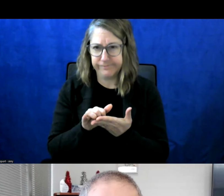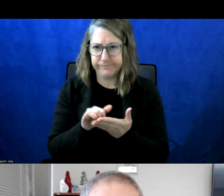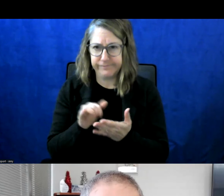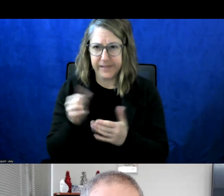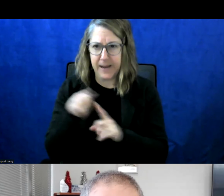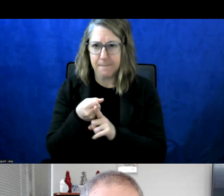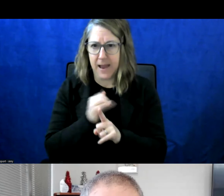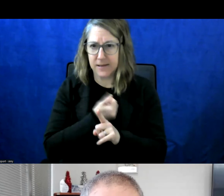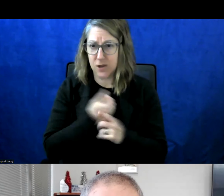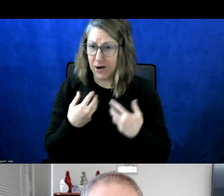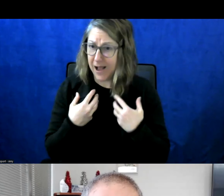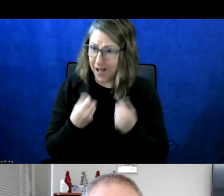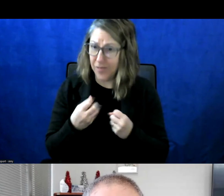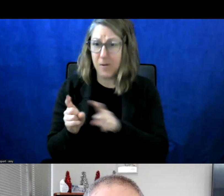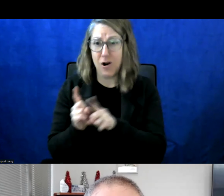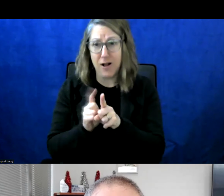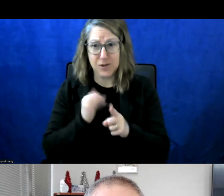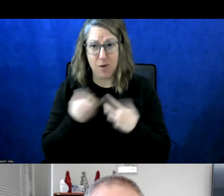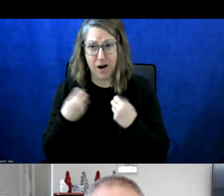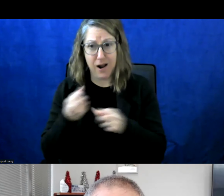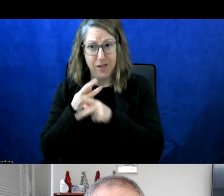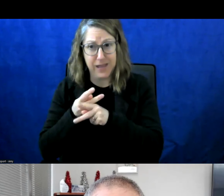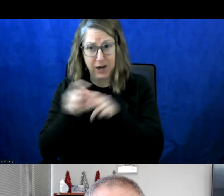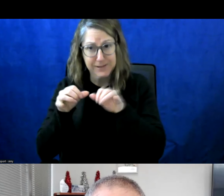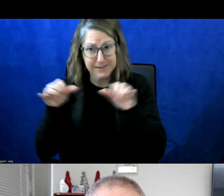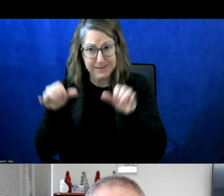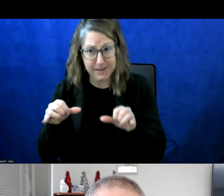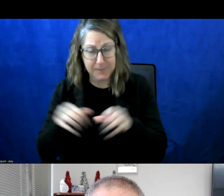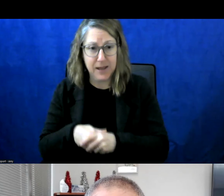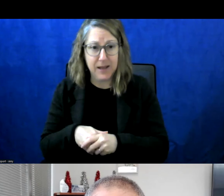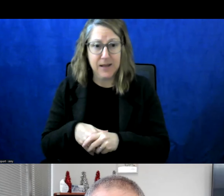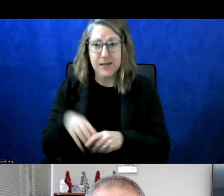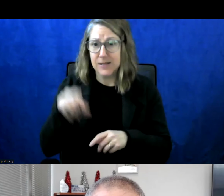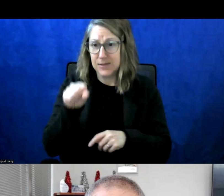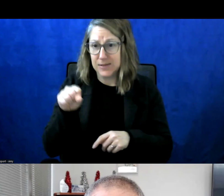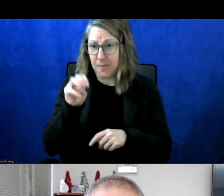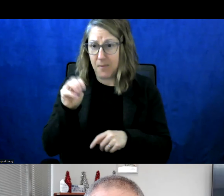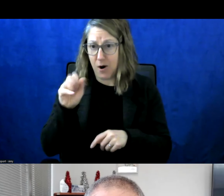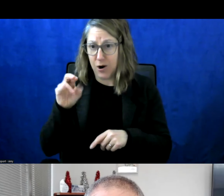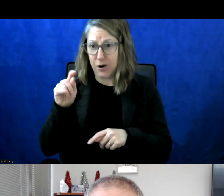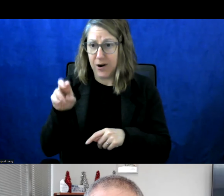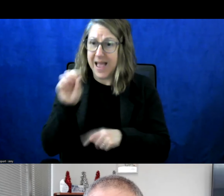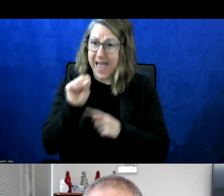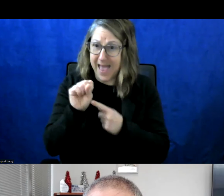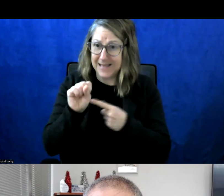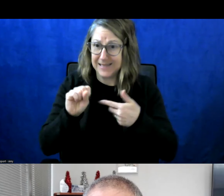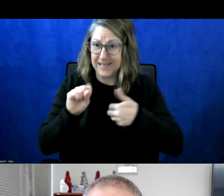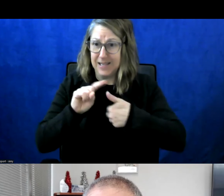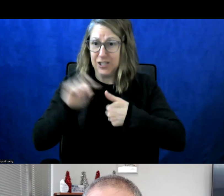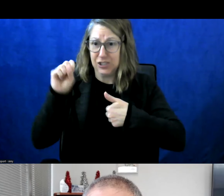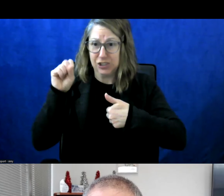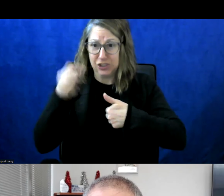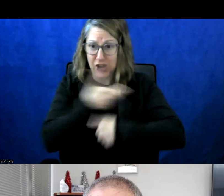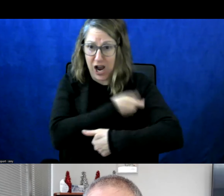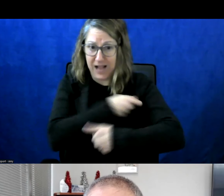to impact our healthcare system. So the Smarter Plan stands for, S stands for shots, M for mask, A for awareness, R